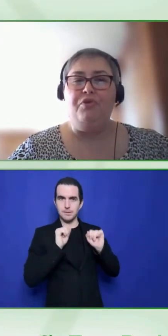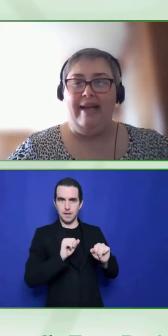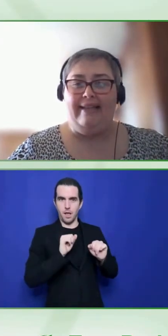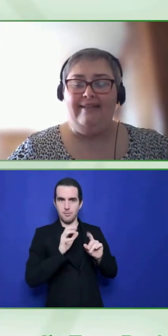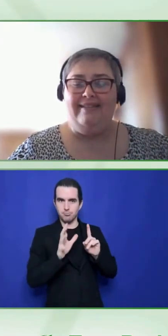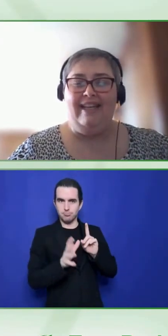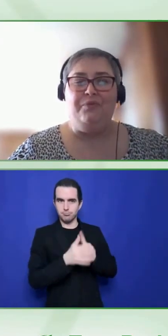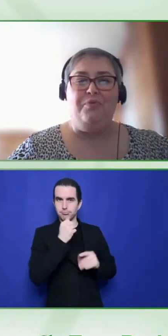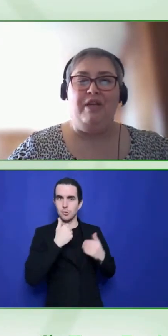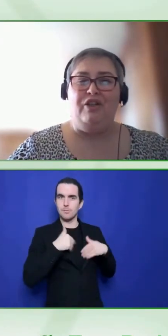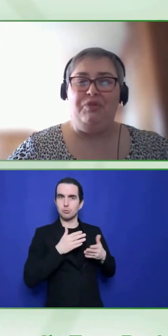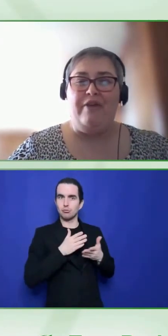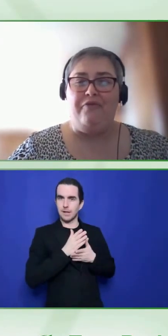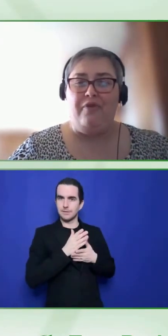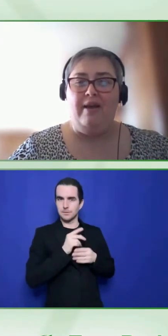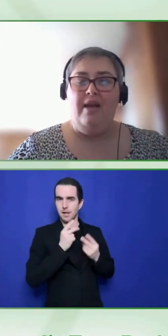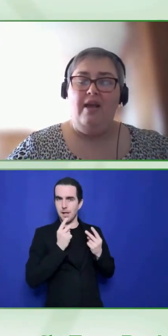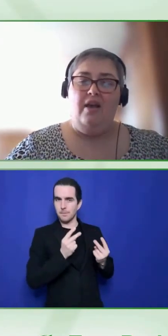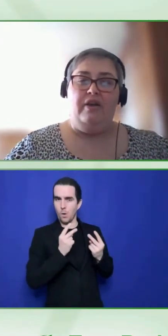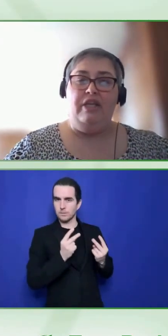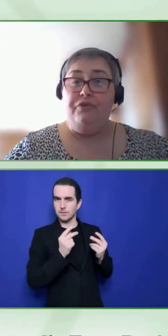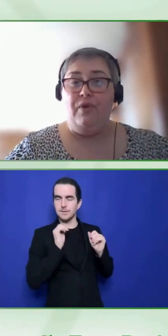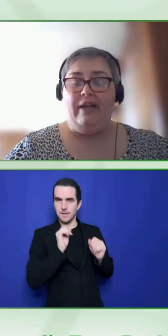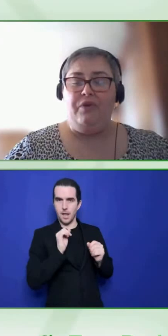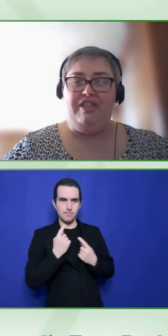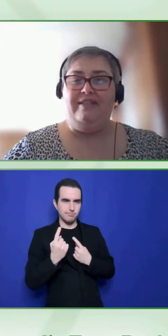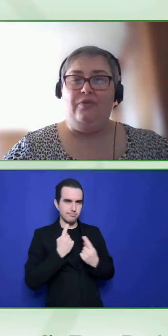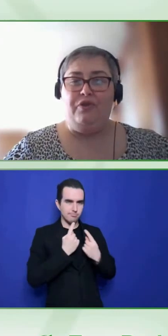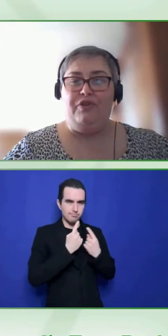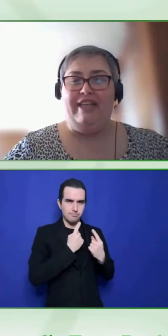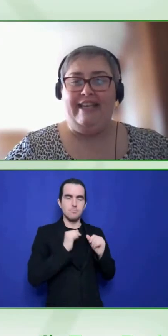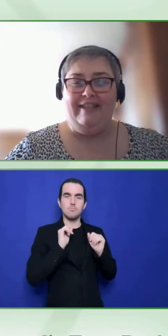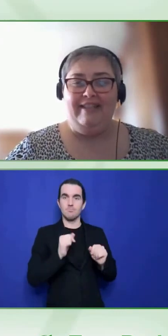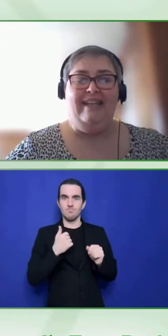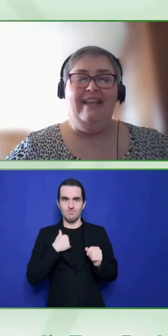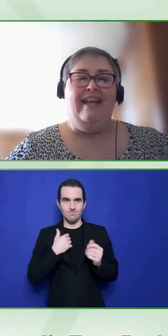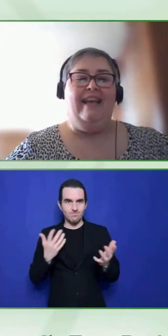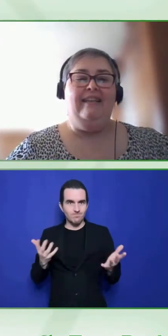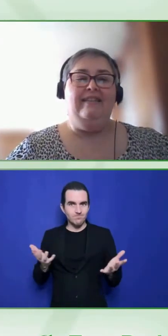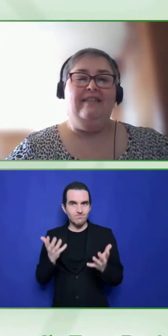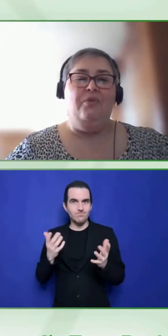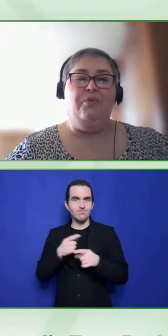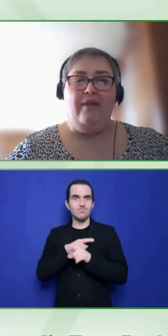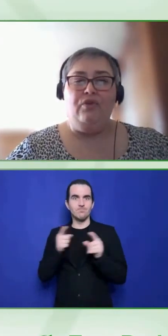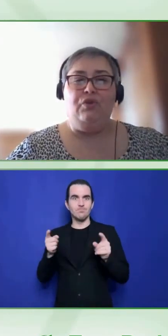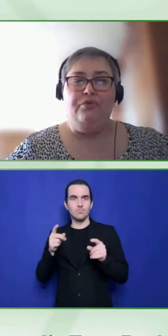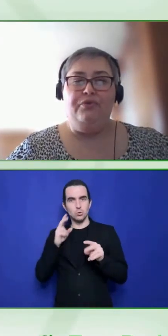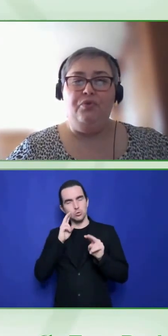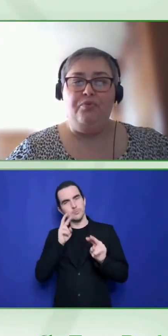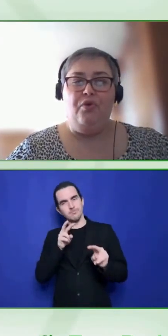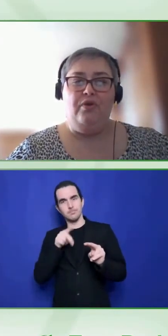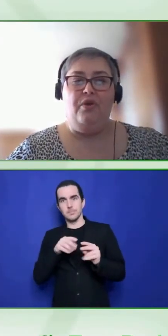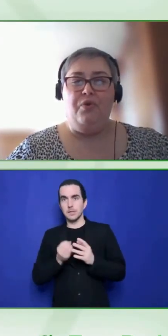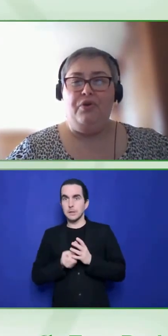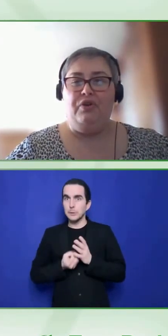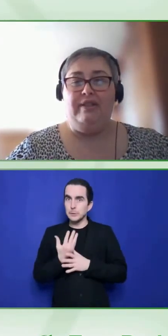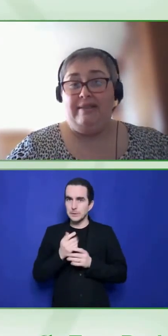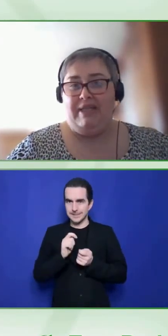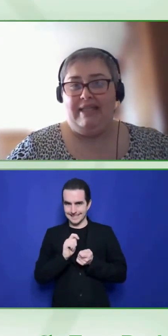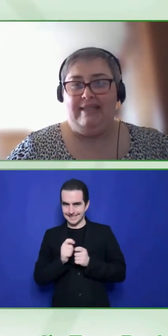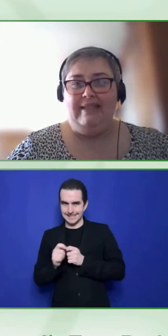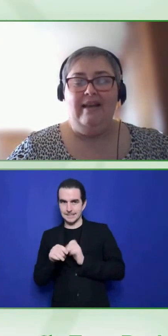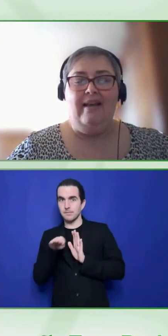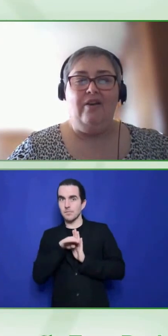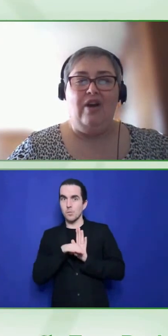short booklet that will be launched by FRA in a few languages over the year. And we have also a few more work